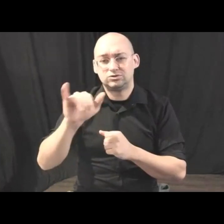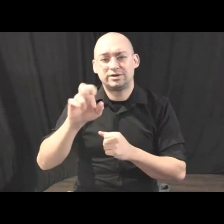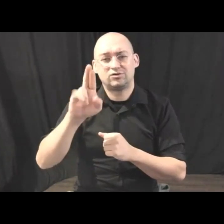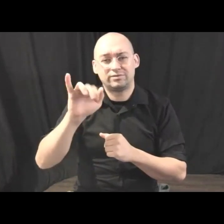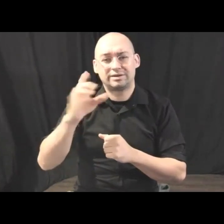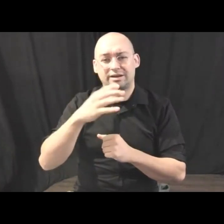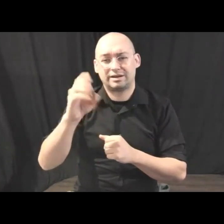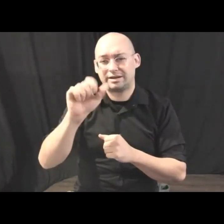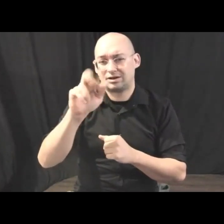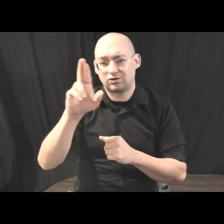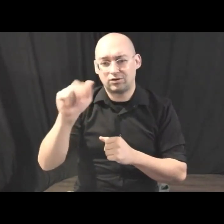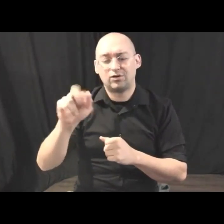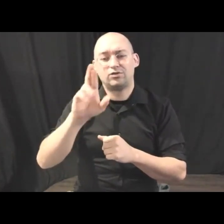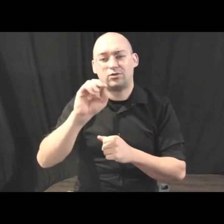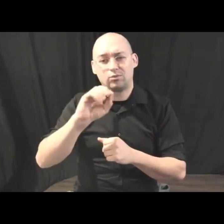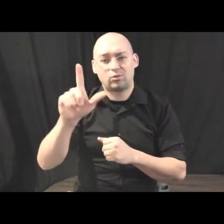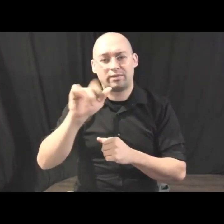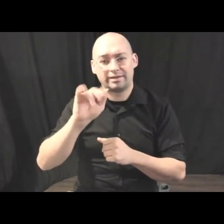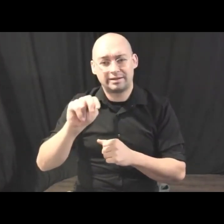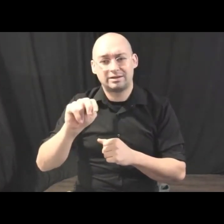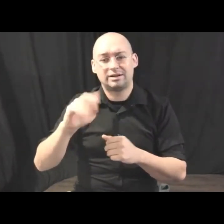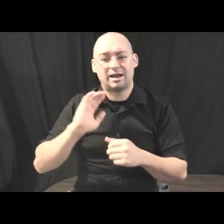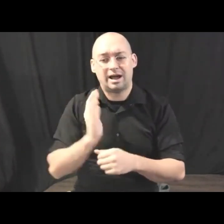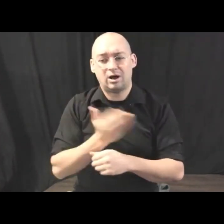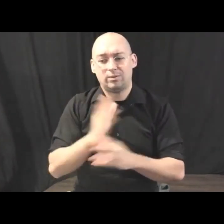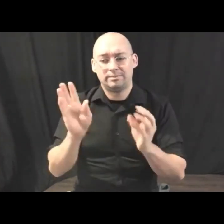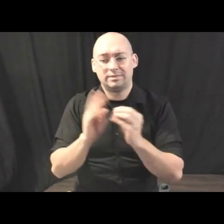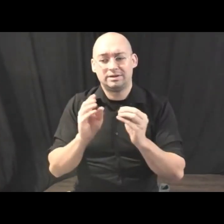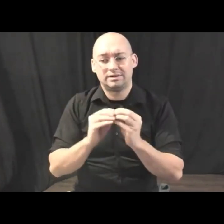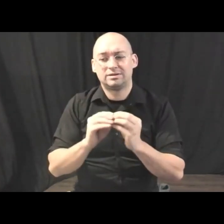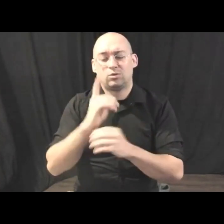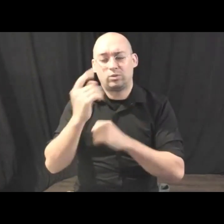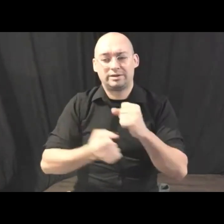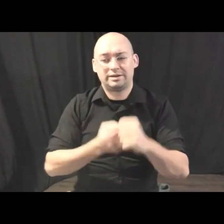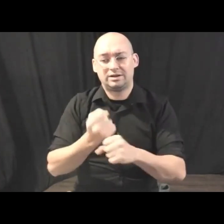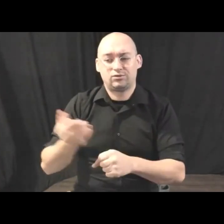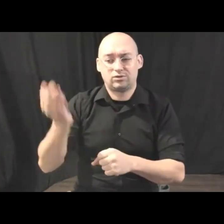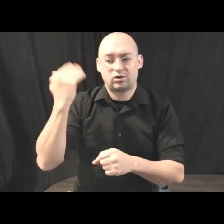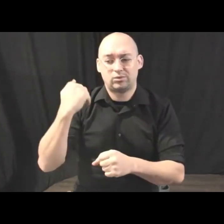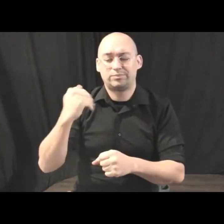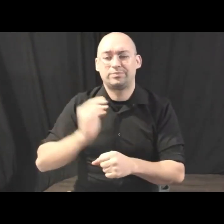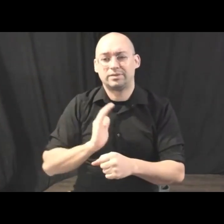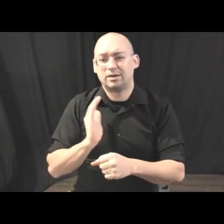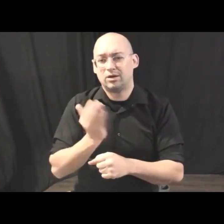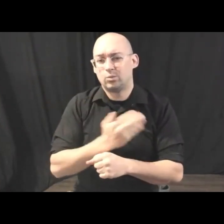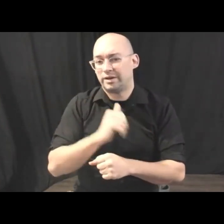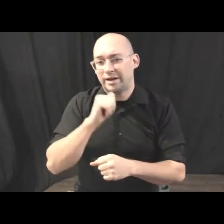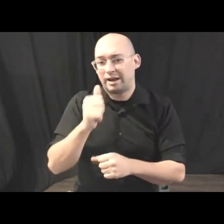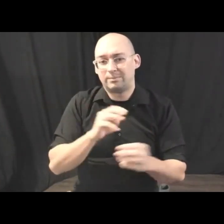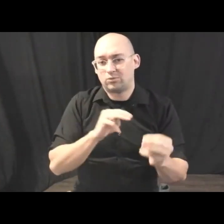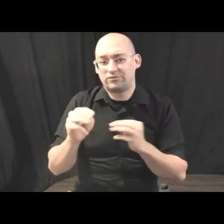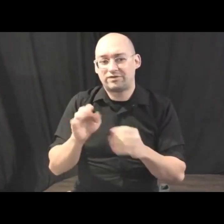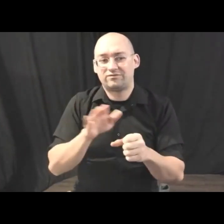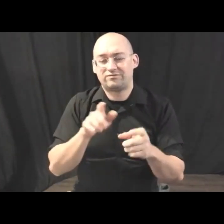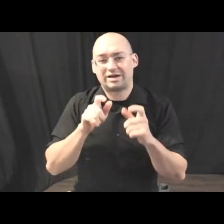I roll in to our meeting, interrupted our meeting about a year or two ago, said we were not moving fast enough, doing enough on home